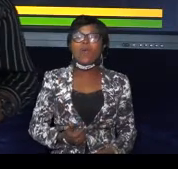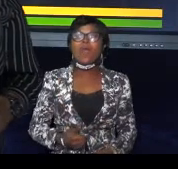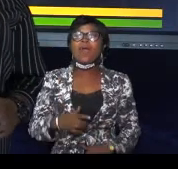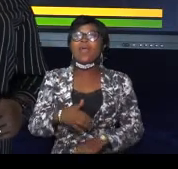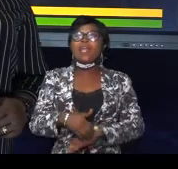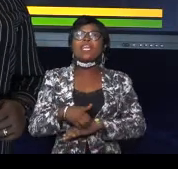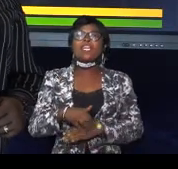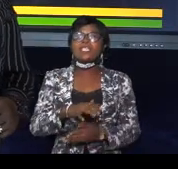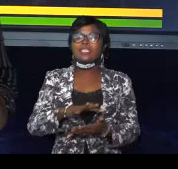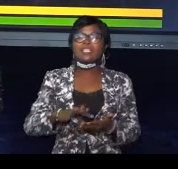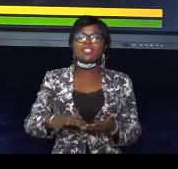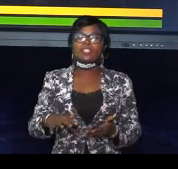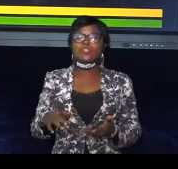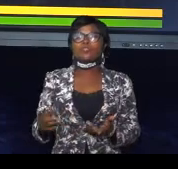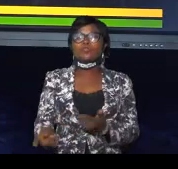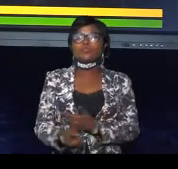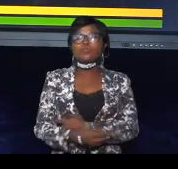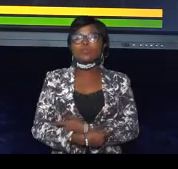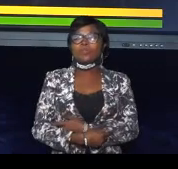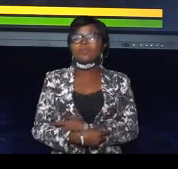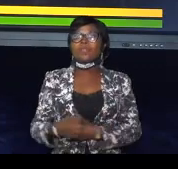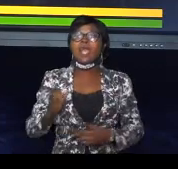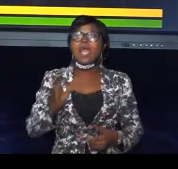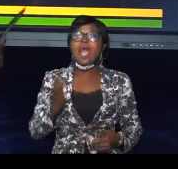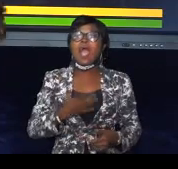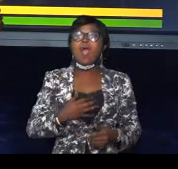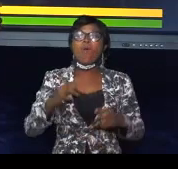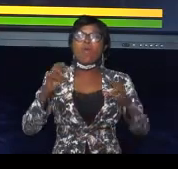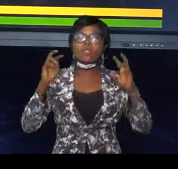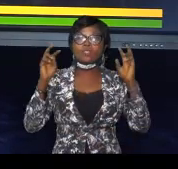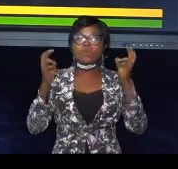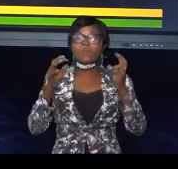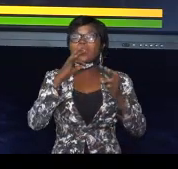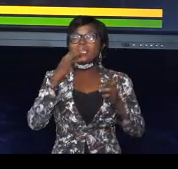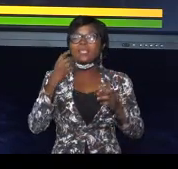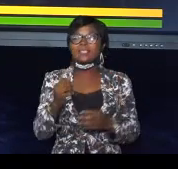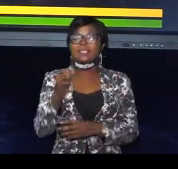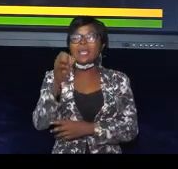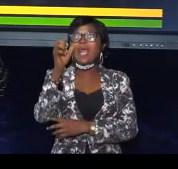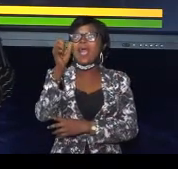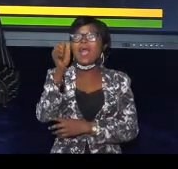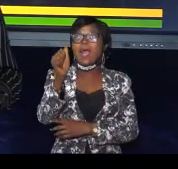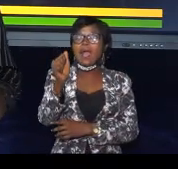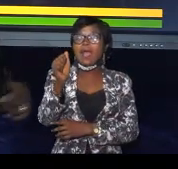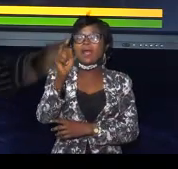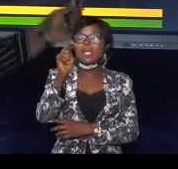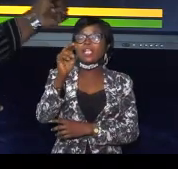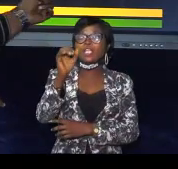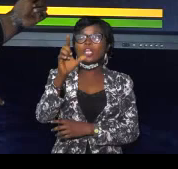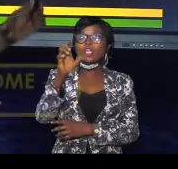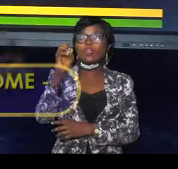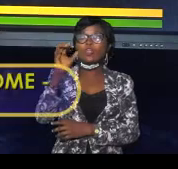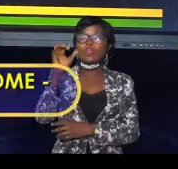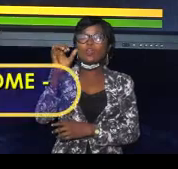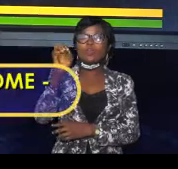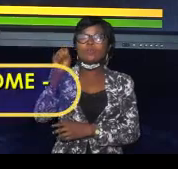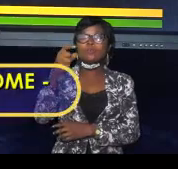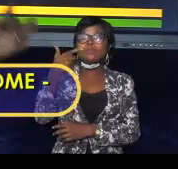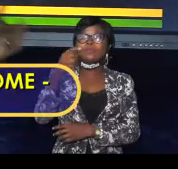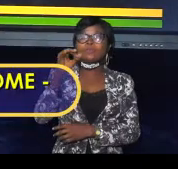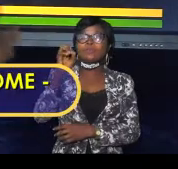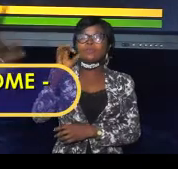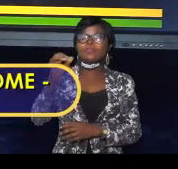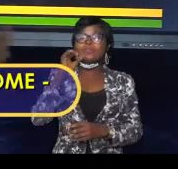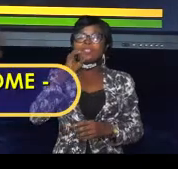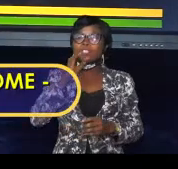English Studies lesson today, our topic is analogies. I repeat, analogies. That is